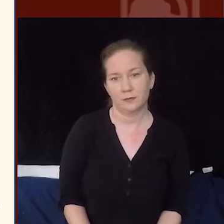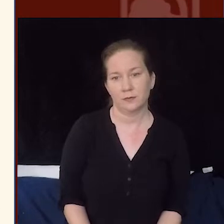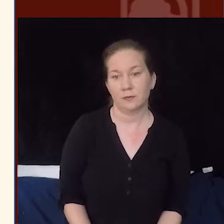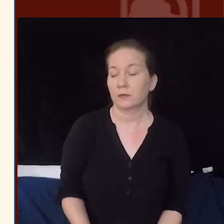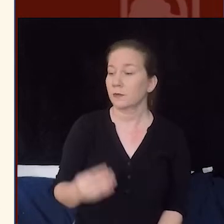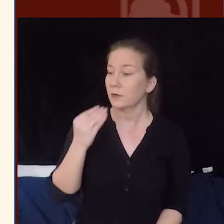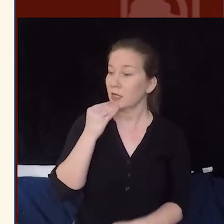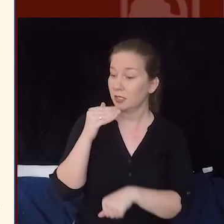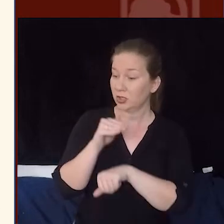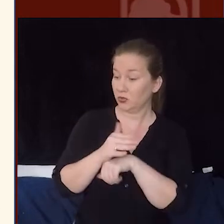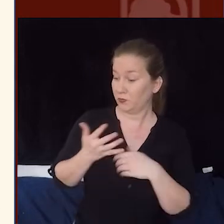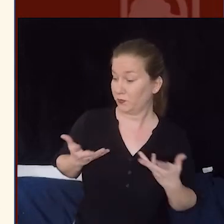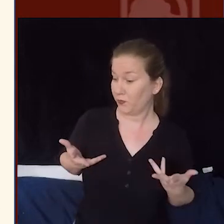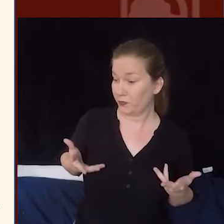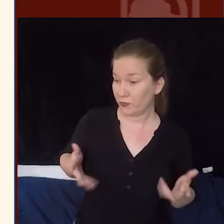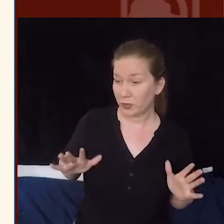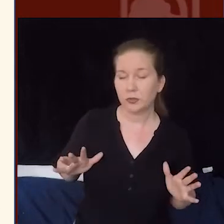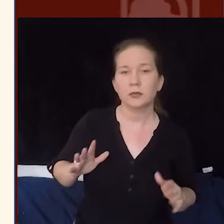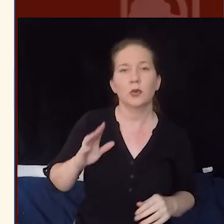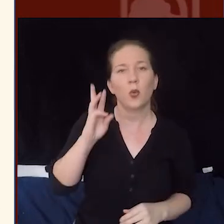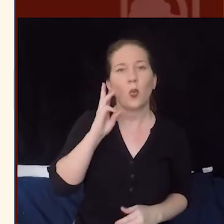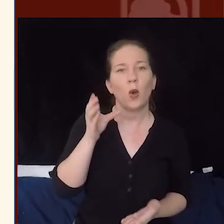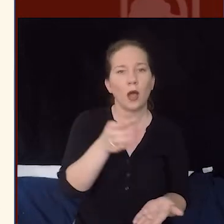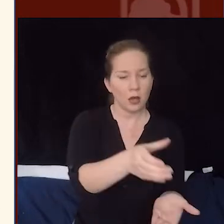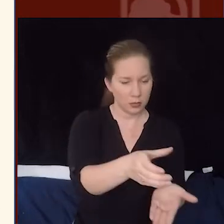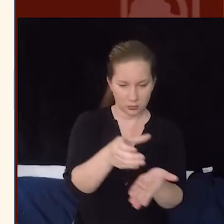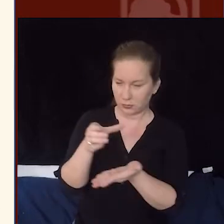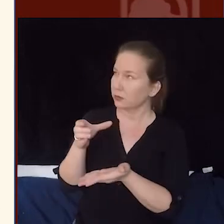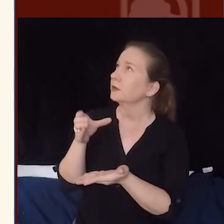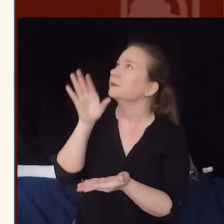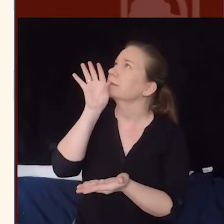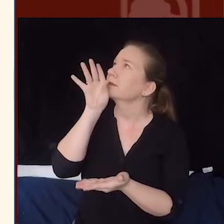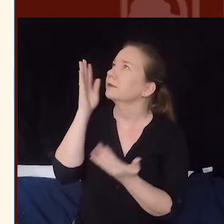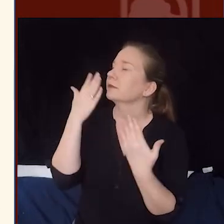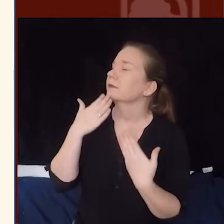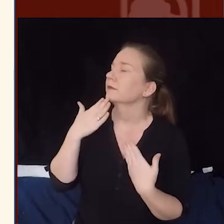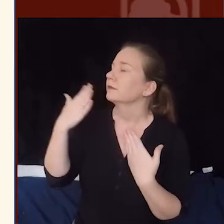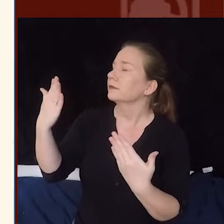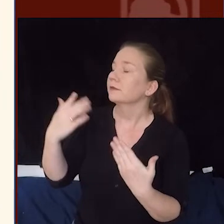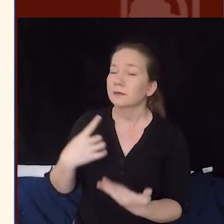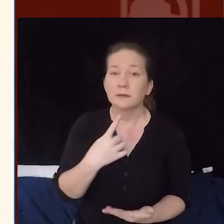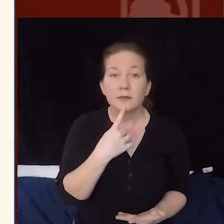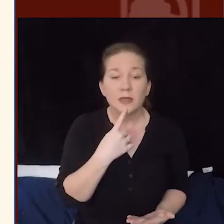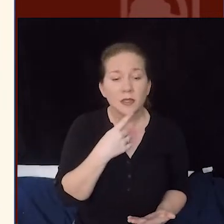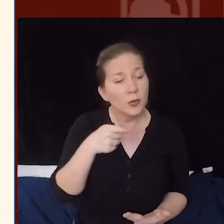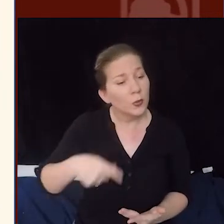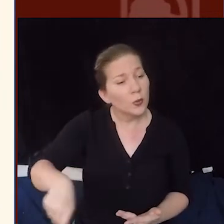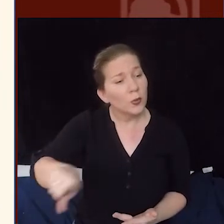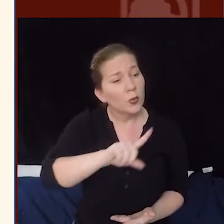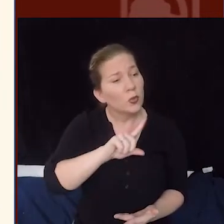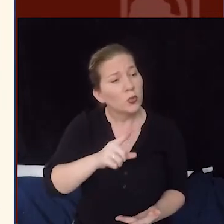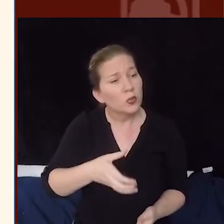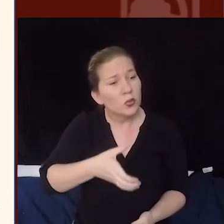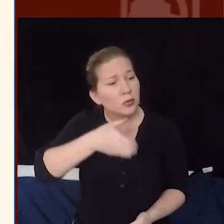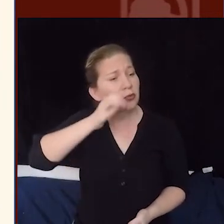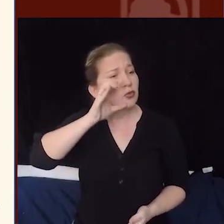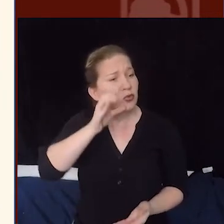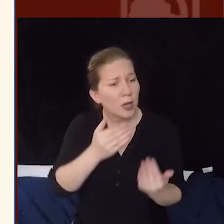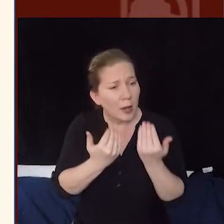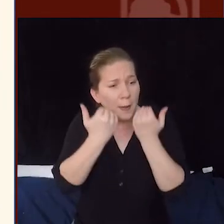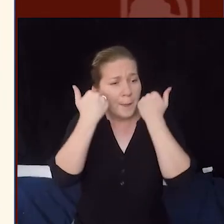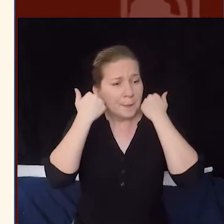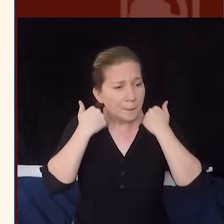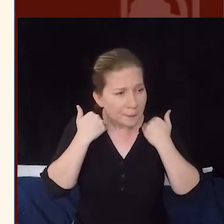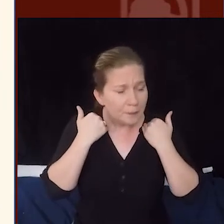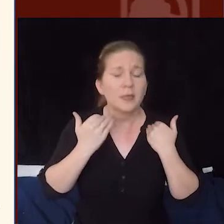After supper, he took the cup of wine, gave thanks and said, "Drink this, all of you. This is my